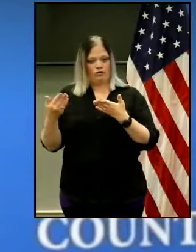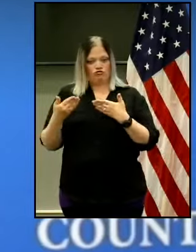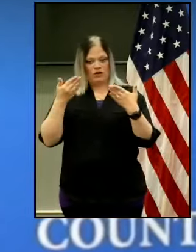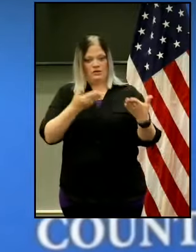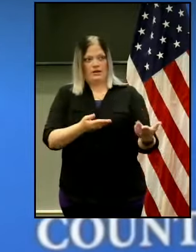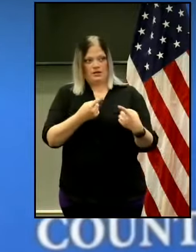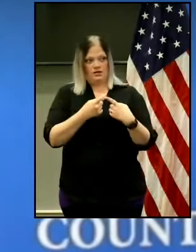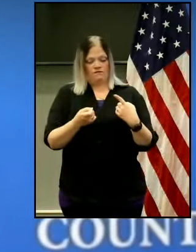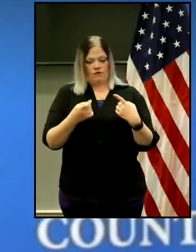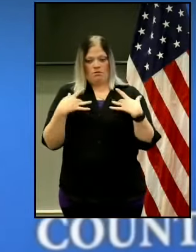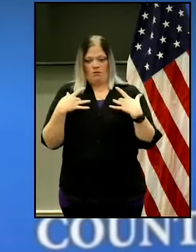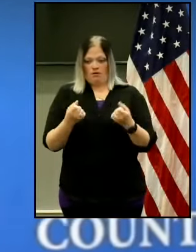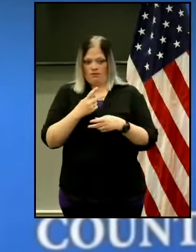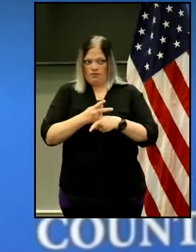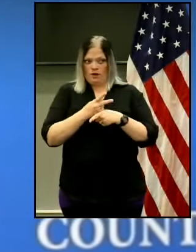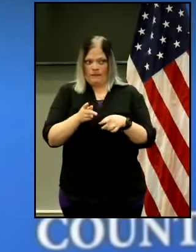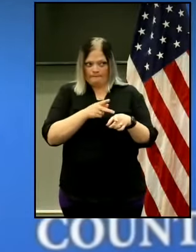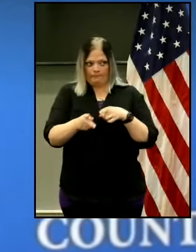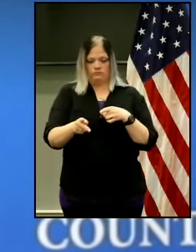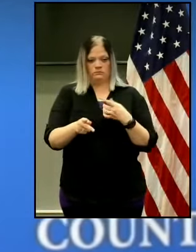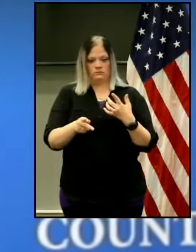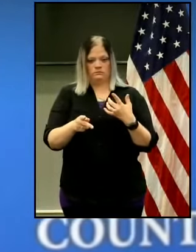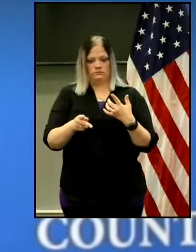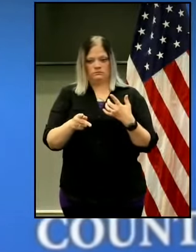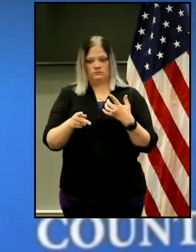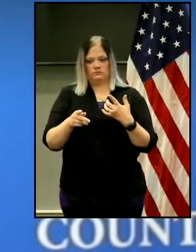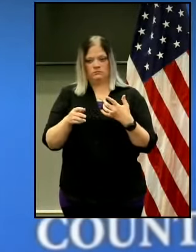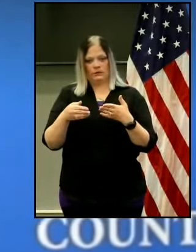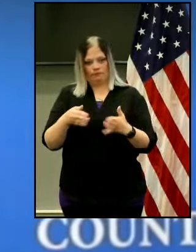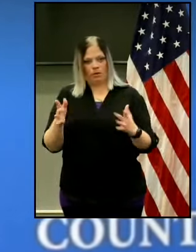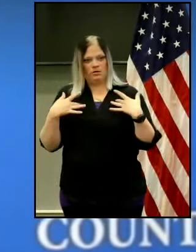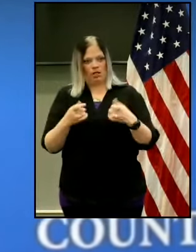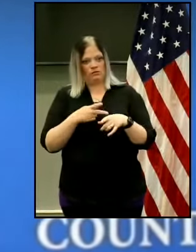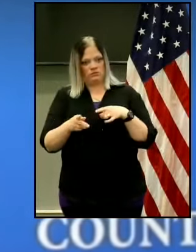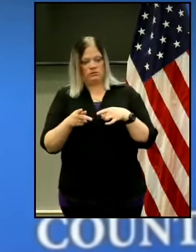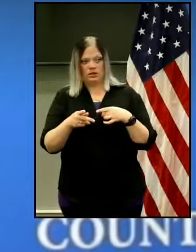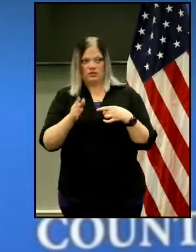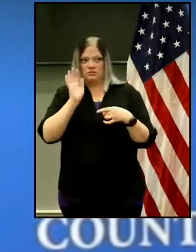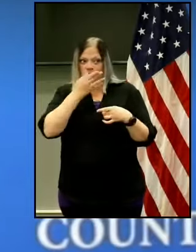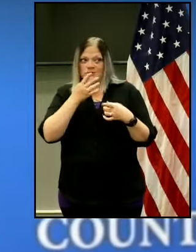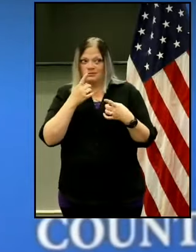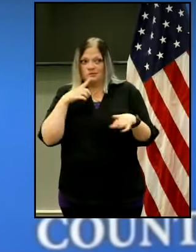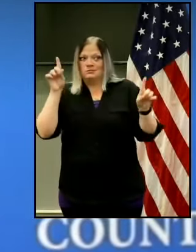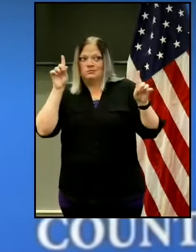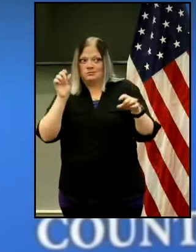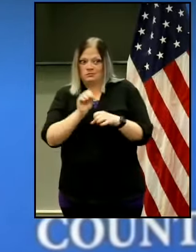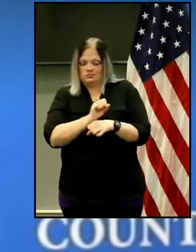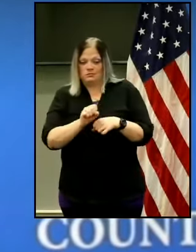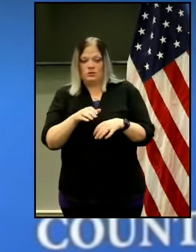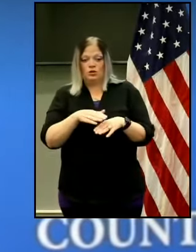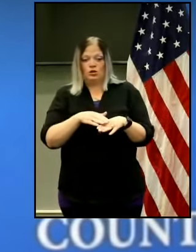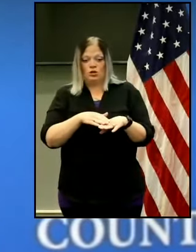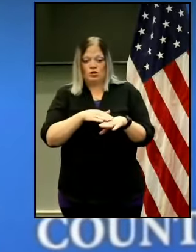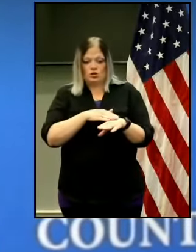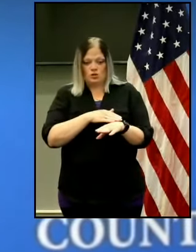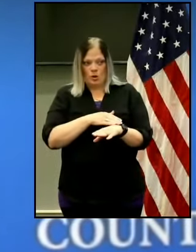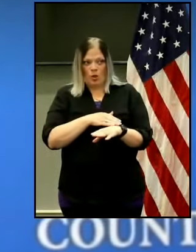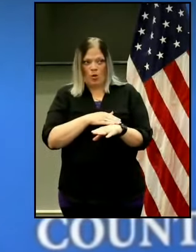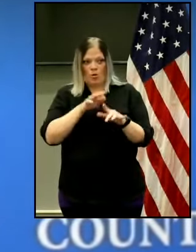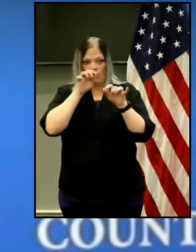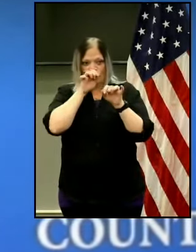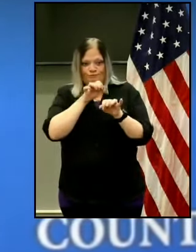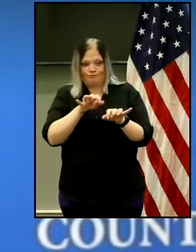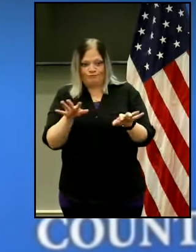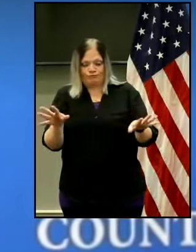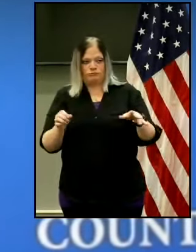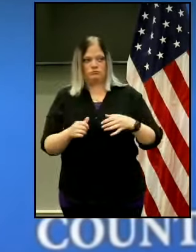by the healthcare professionals and the public health professionals, and it seems to be working, which is slow the contraction.